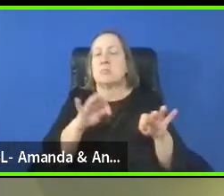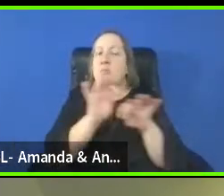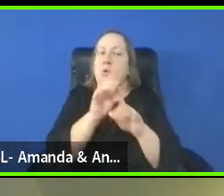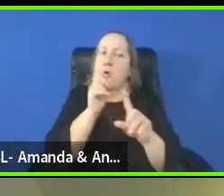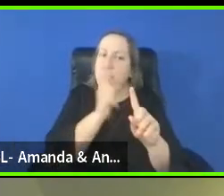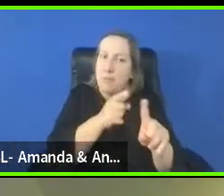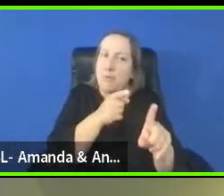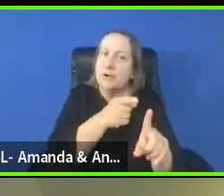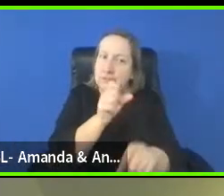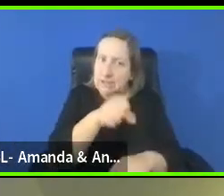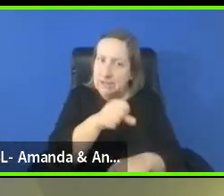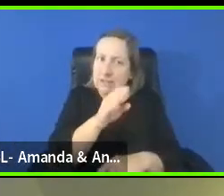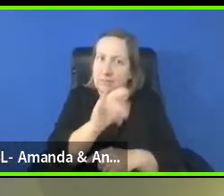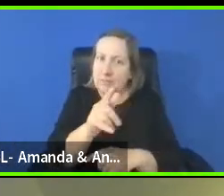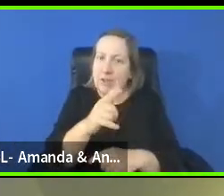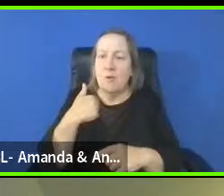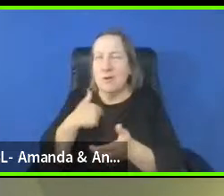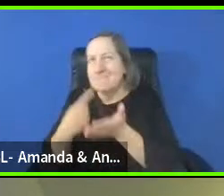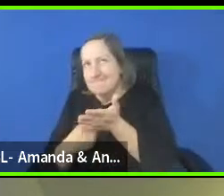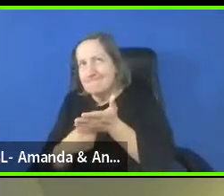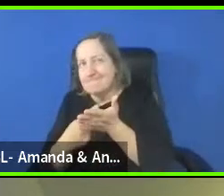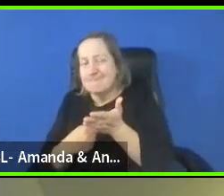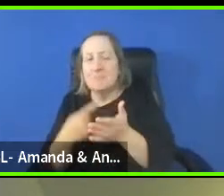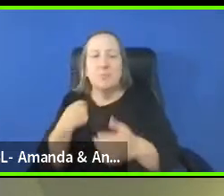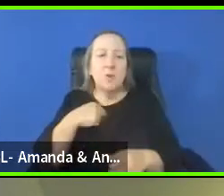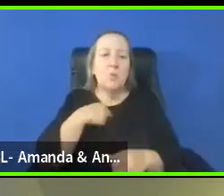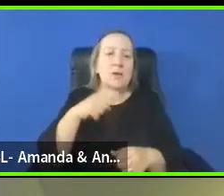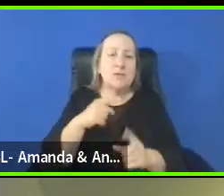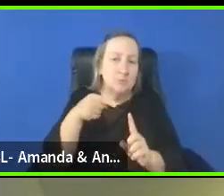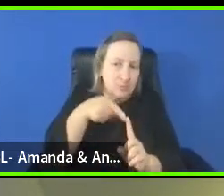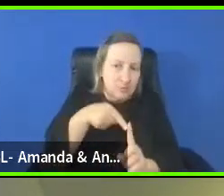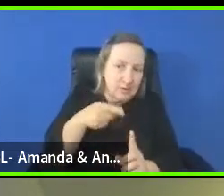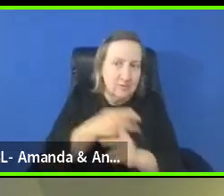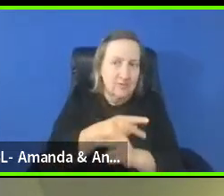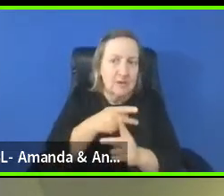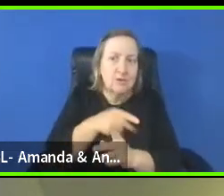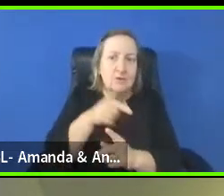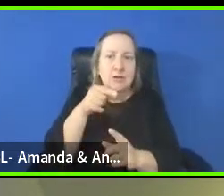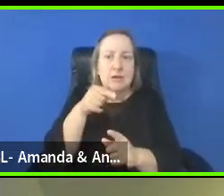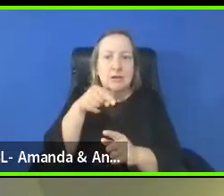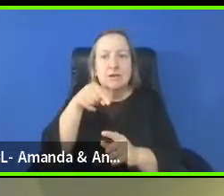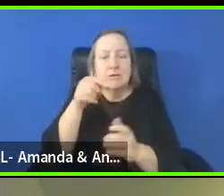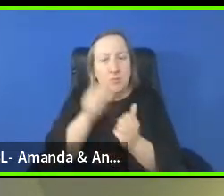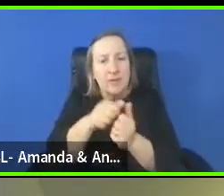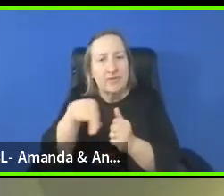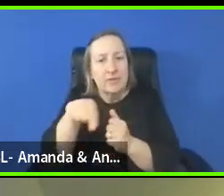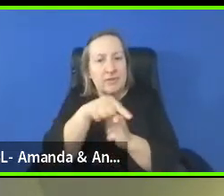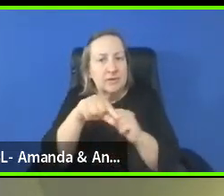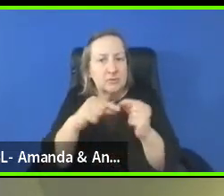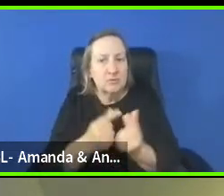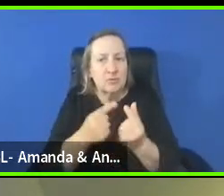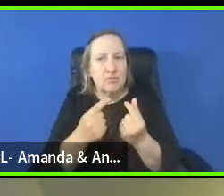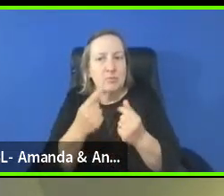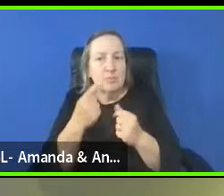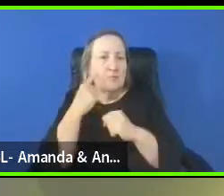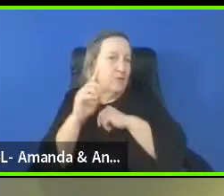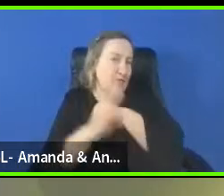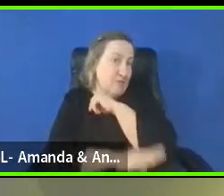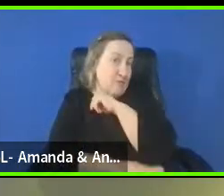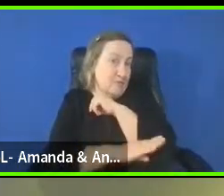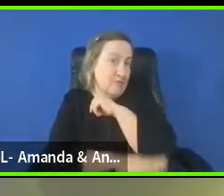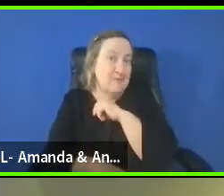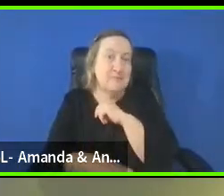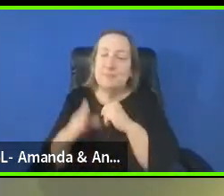Bill, and we've been having that conversation. So we do need to circle back around to this group in this fall time period.